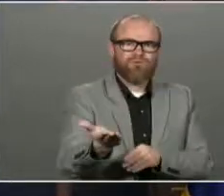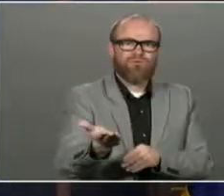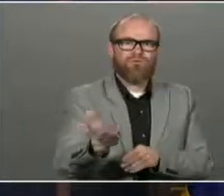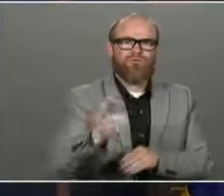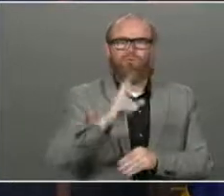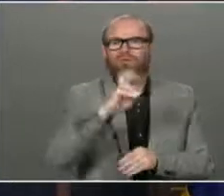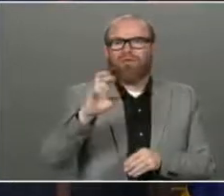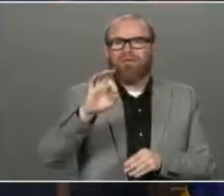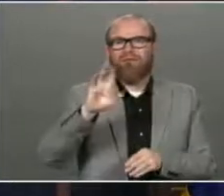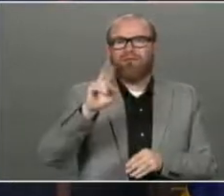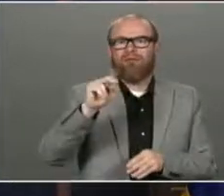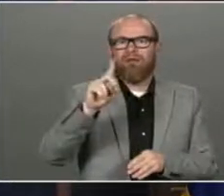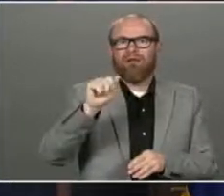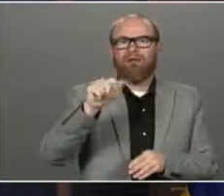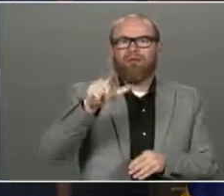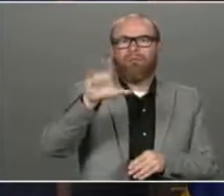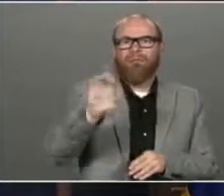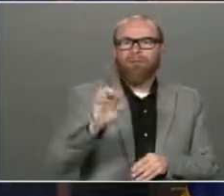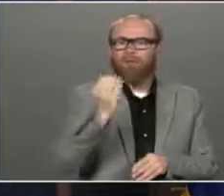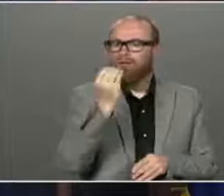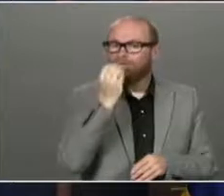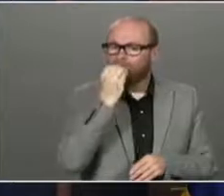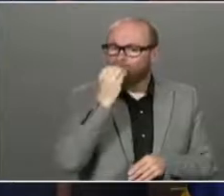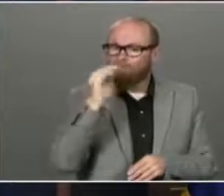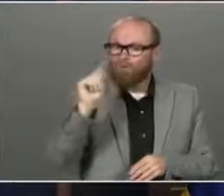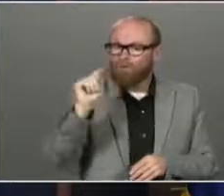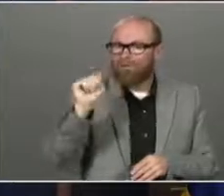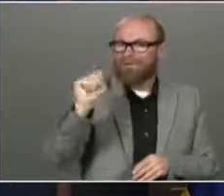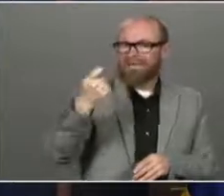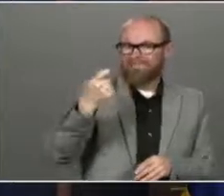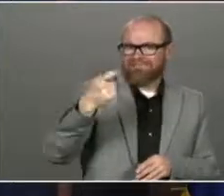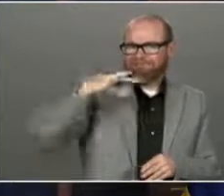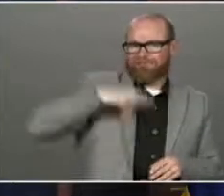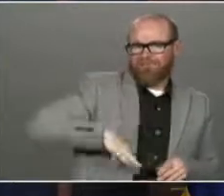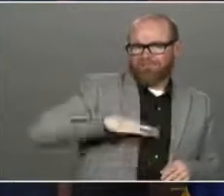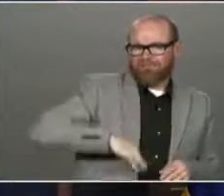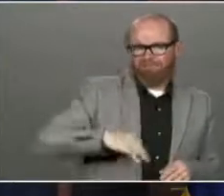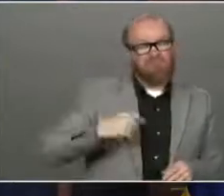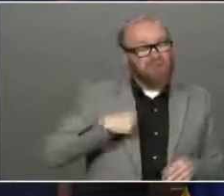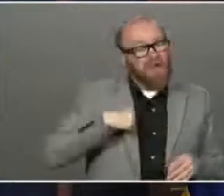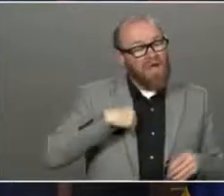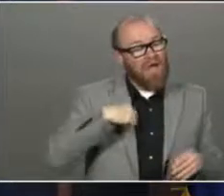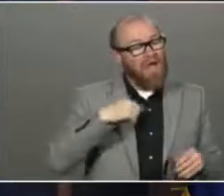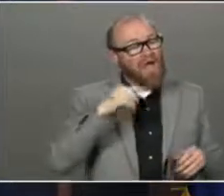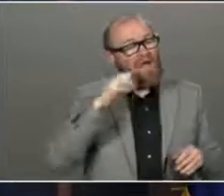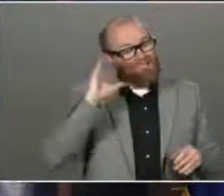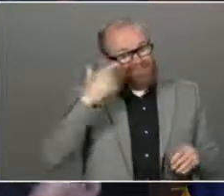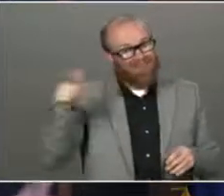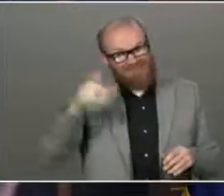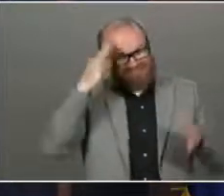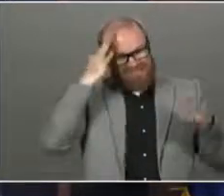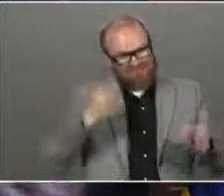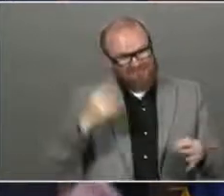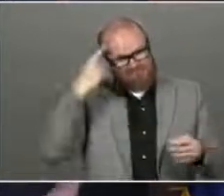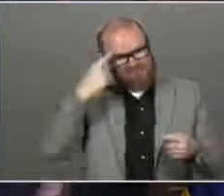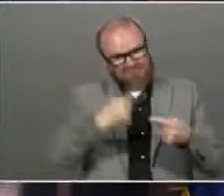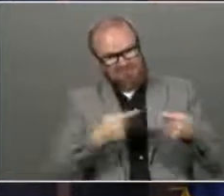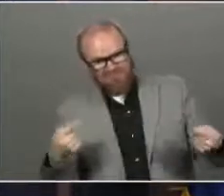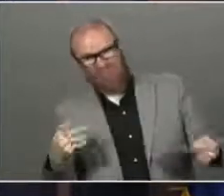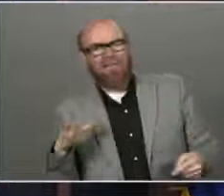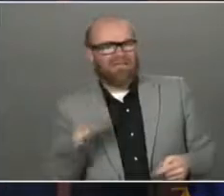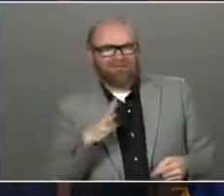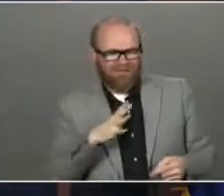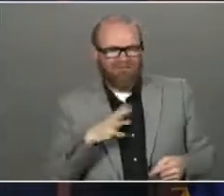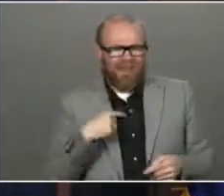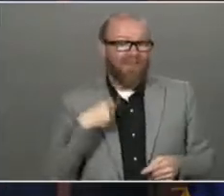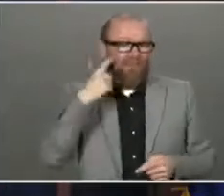refundable food tax credit last year. We decided not to go down that route, which I appreciate, and in fact I think we did something that is even